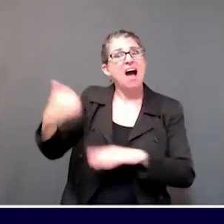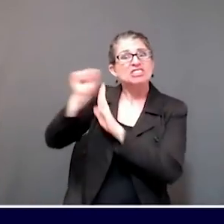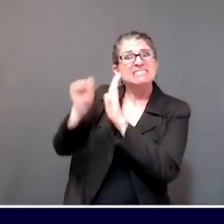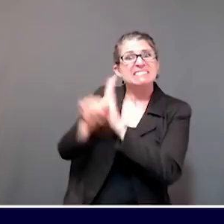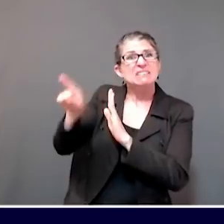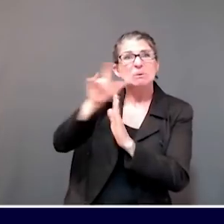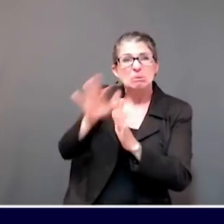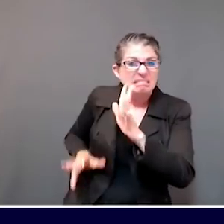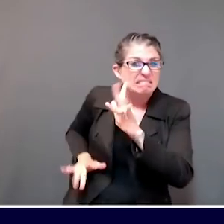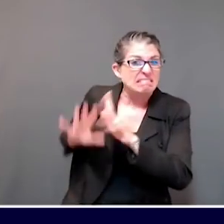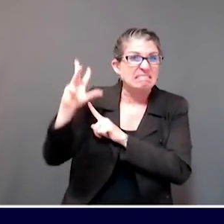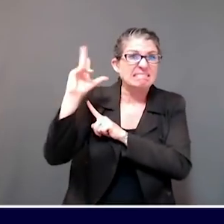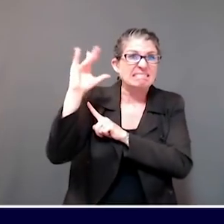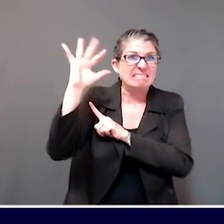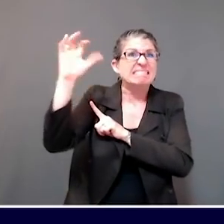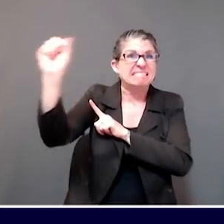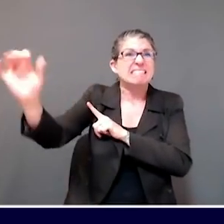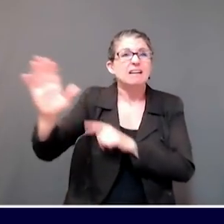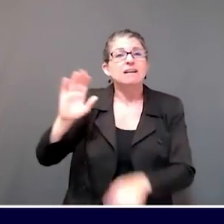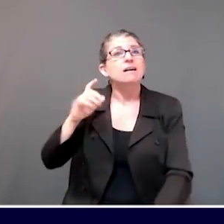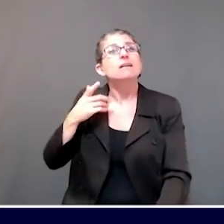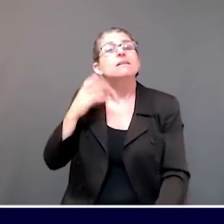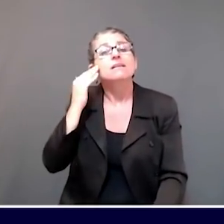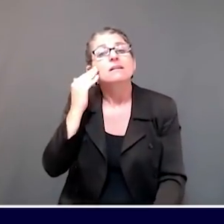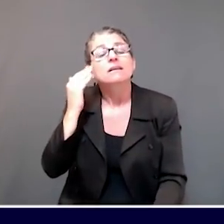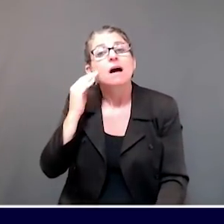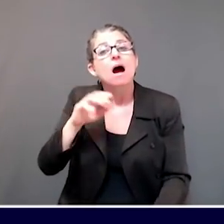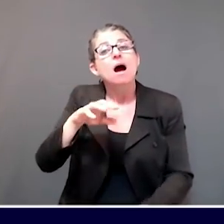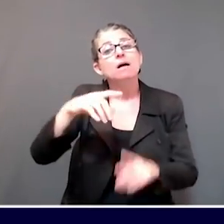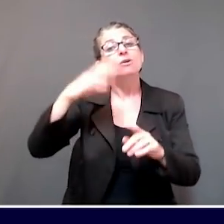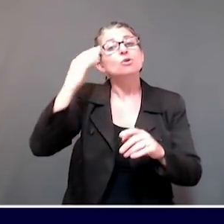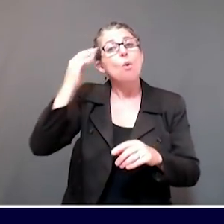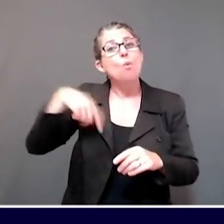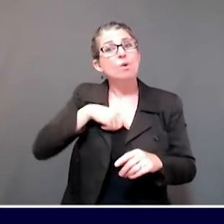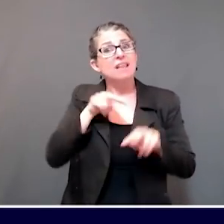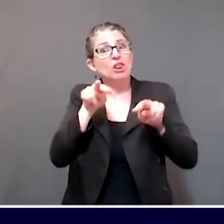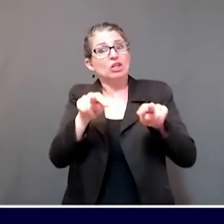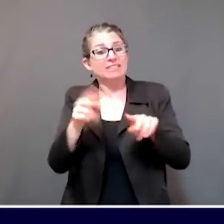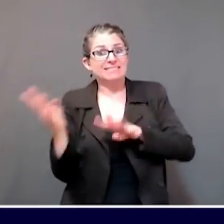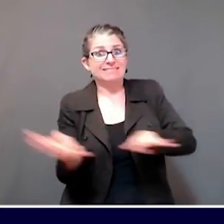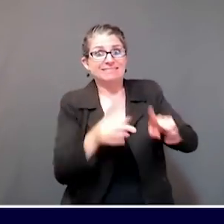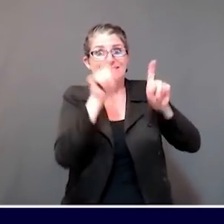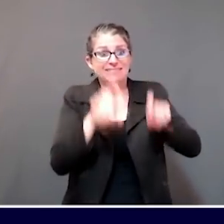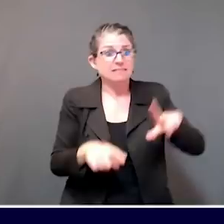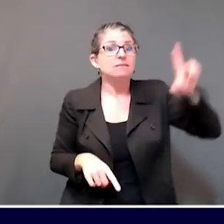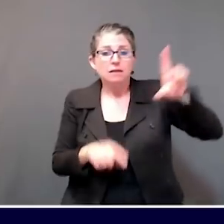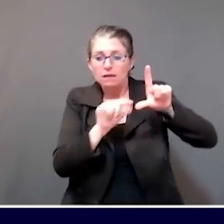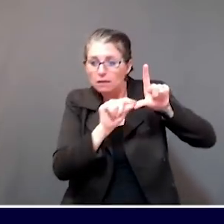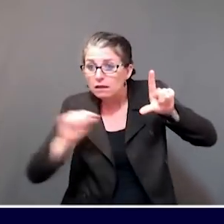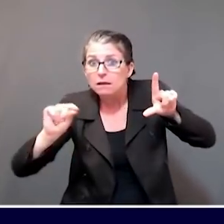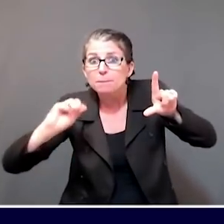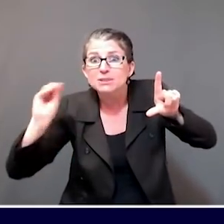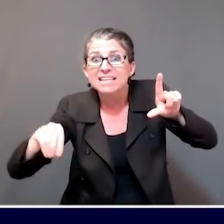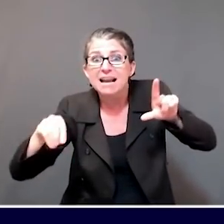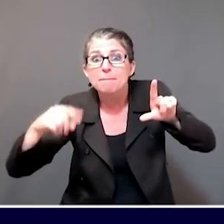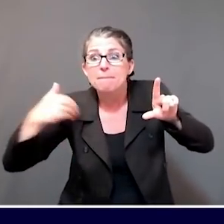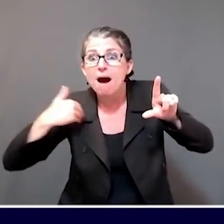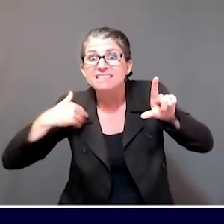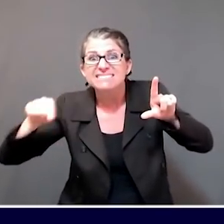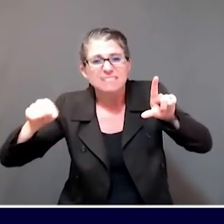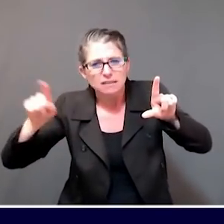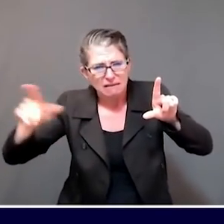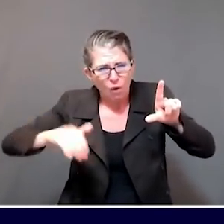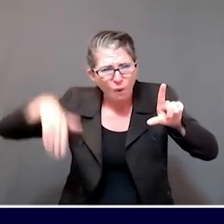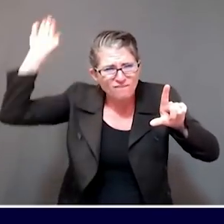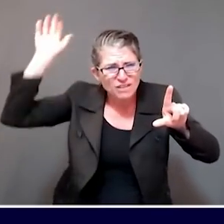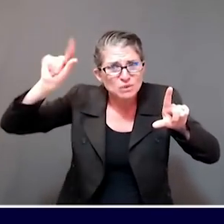mean, we are very fortunate and people have been cooperative. So to avoid becoming numb, I guess, hear what our neighbors